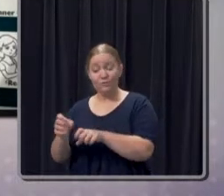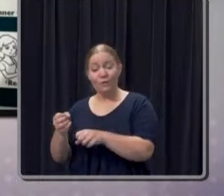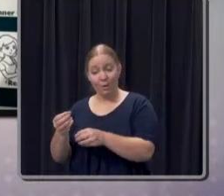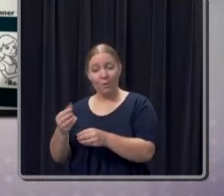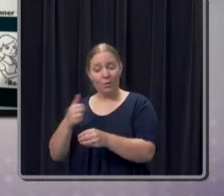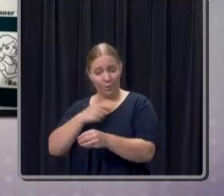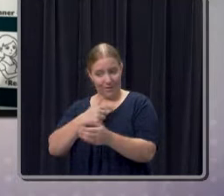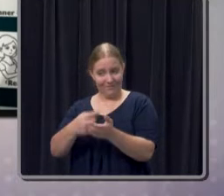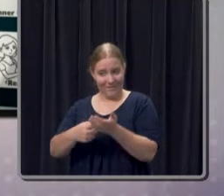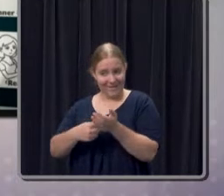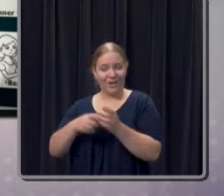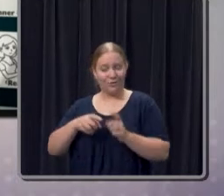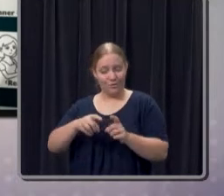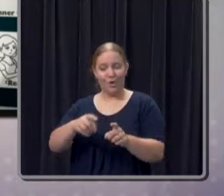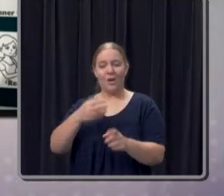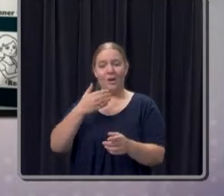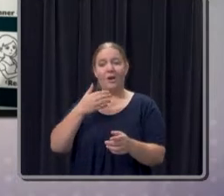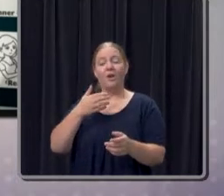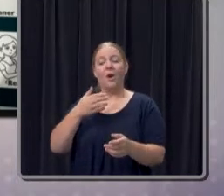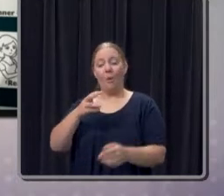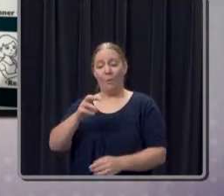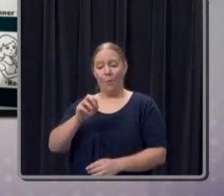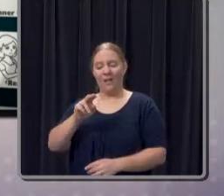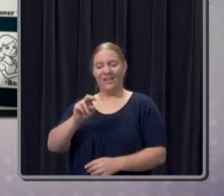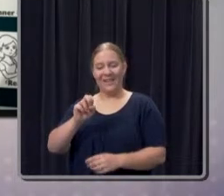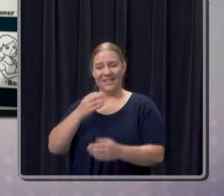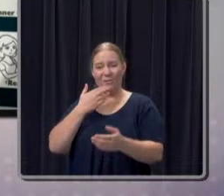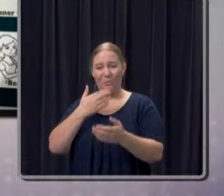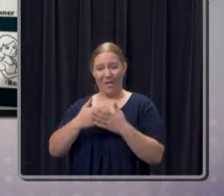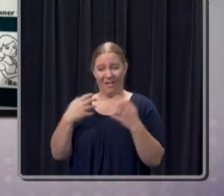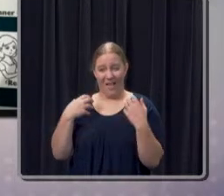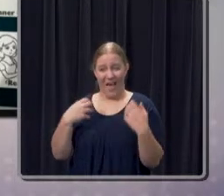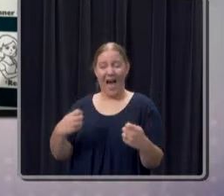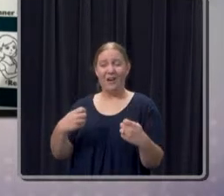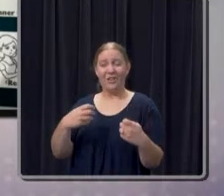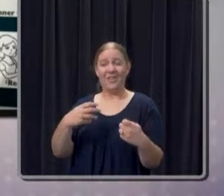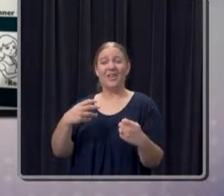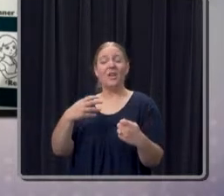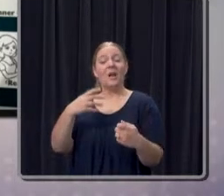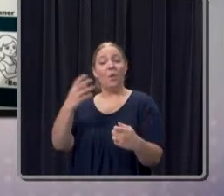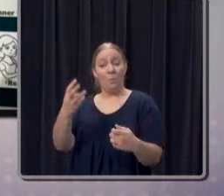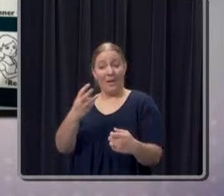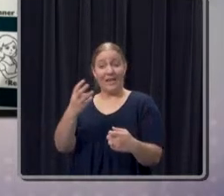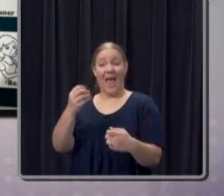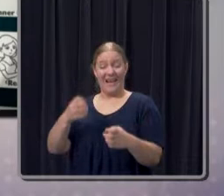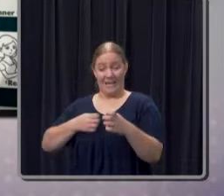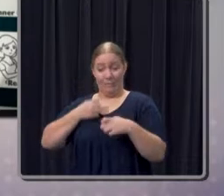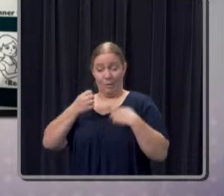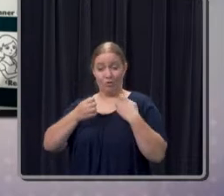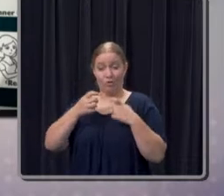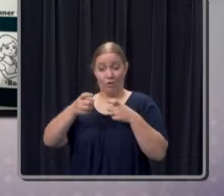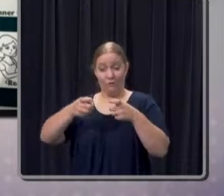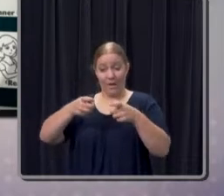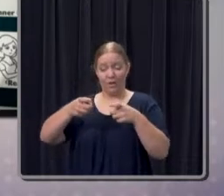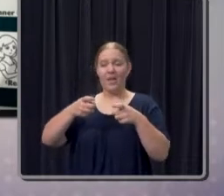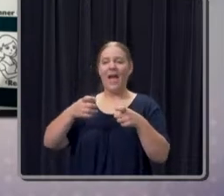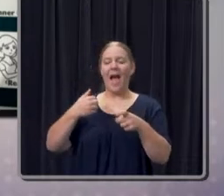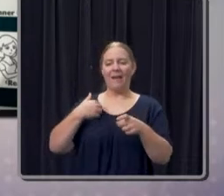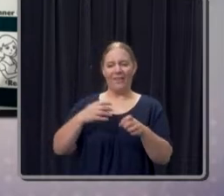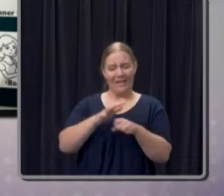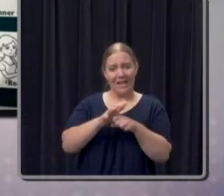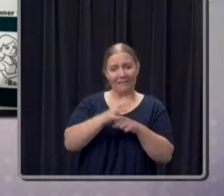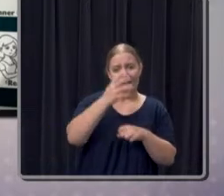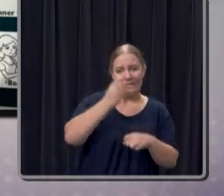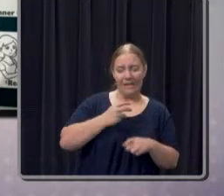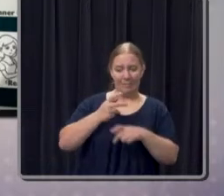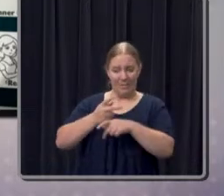things we've covered in those Wellness Wednesdays, apart from our emotional regulation, have been just the importance of staying physically healthy, getting enough sleep,